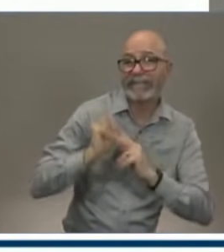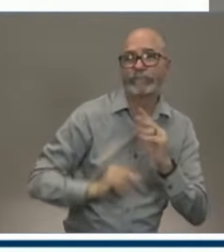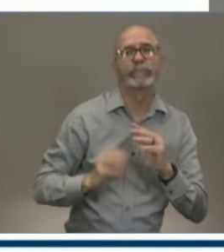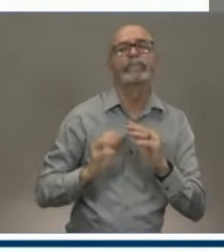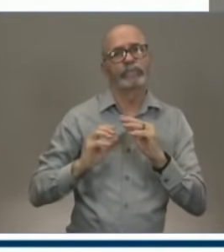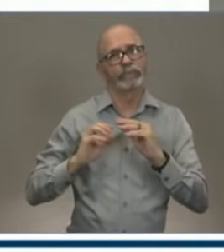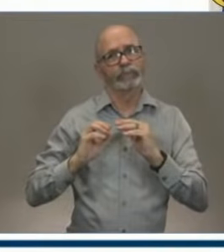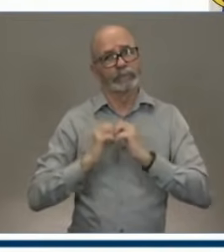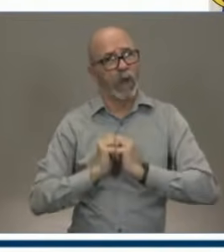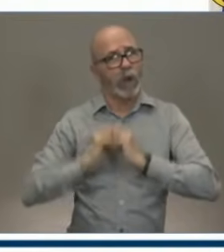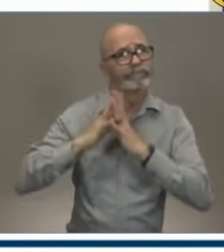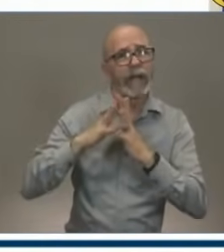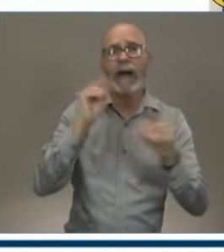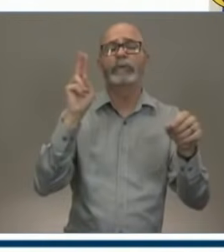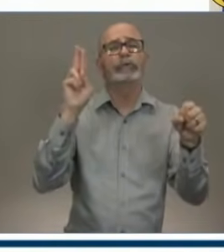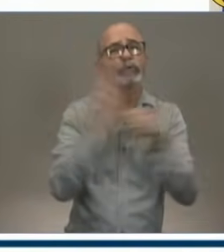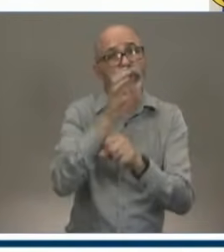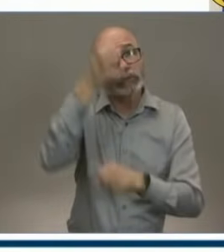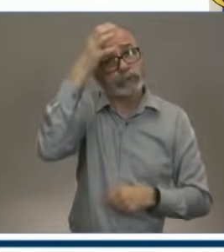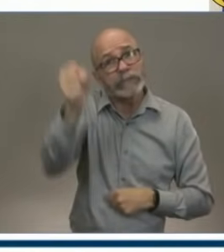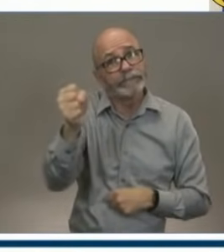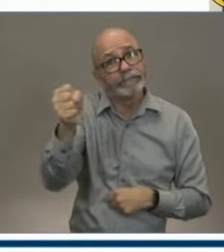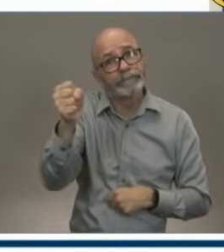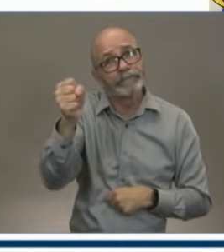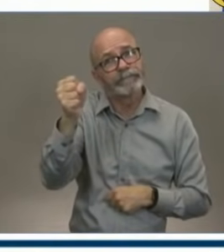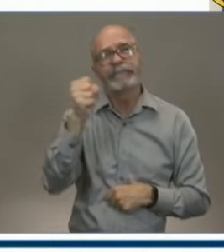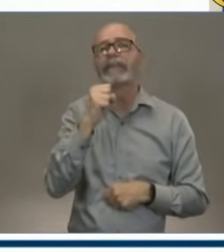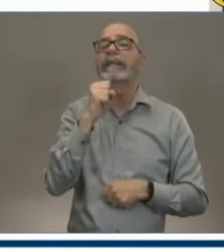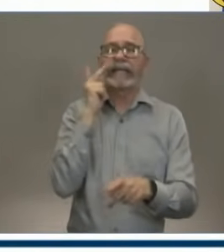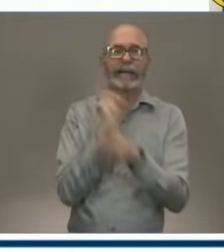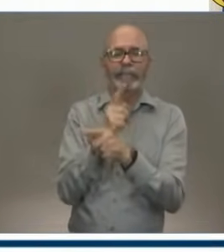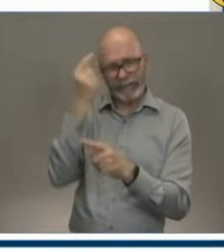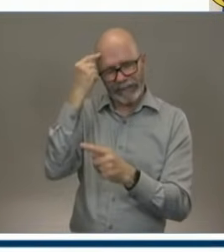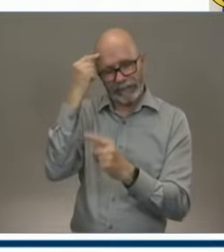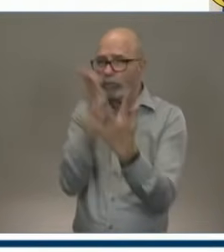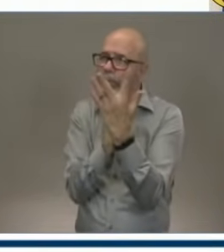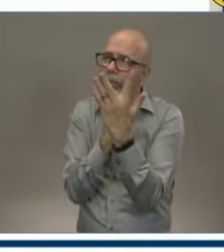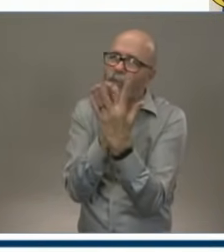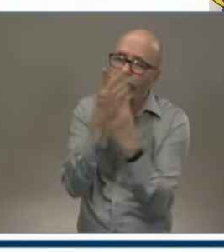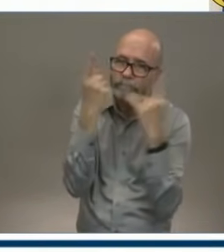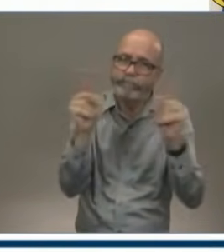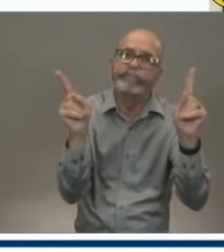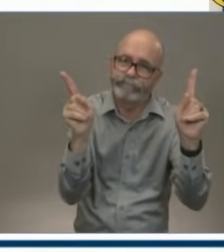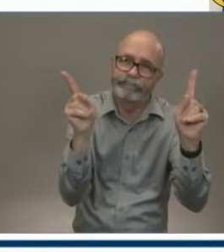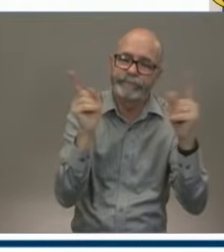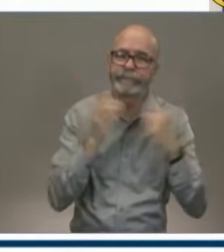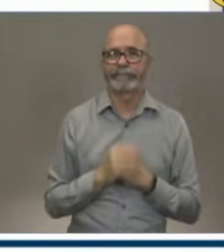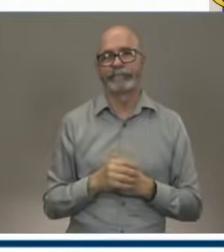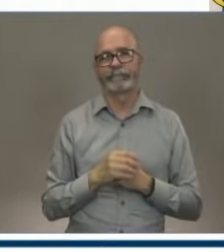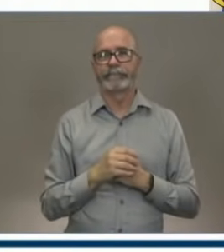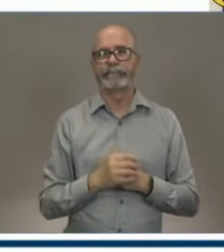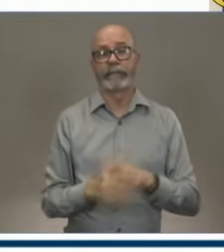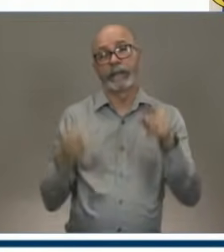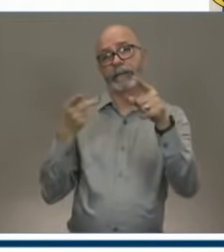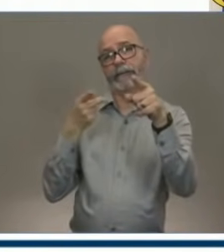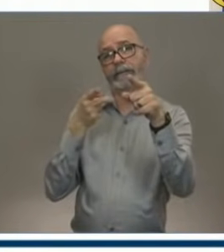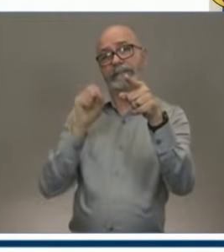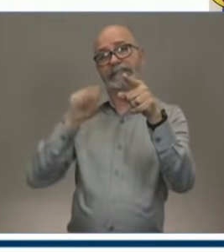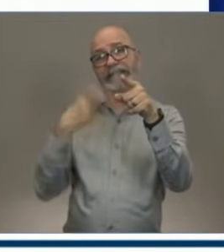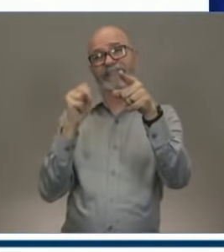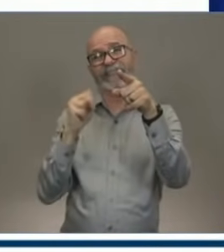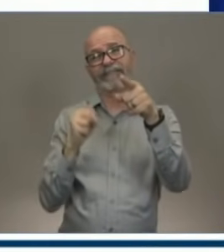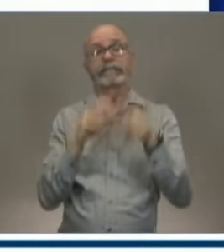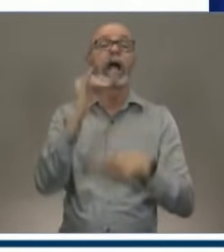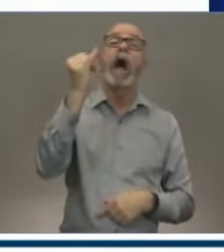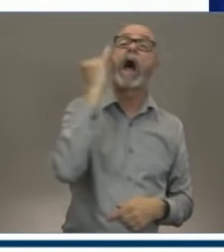Premier. Thank you, Dr. Strang. And I just want to add my voice to his comments that if you've been contacted by public health, we require you to